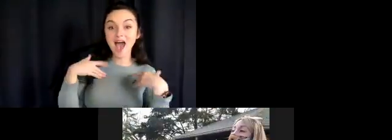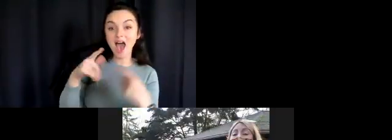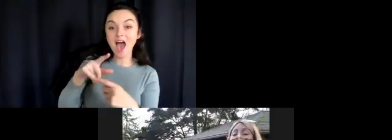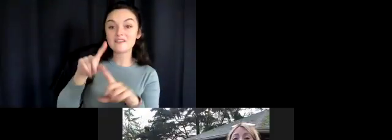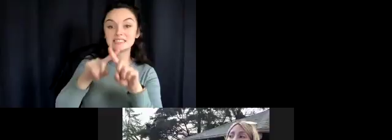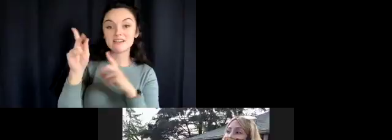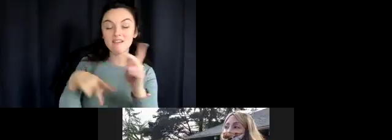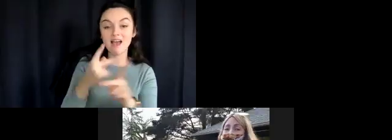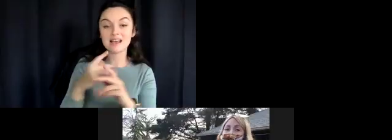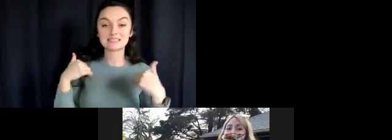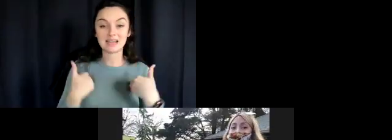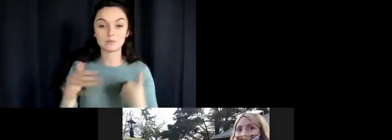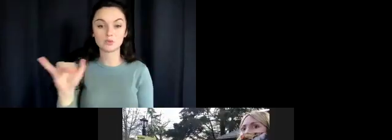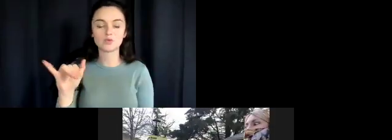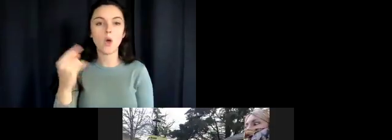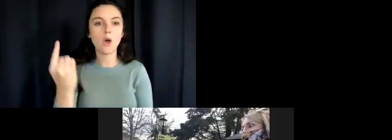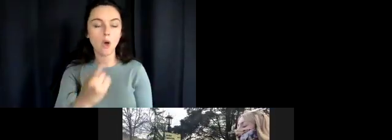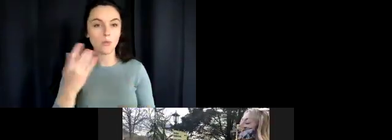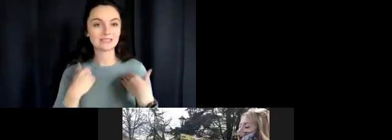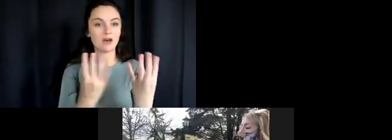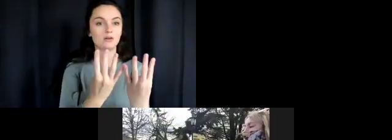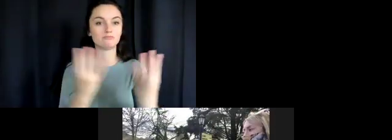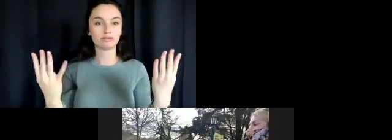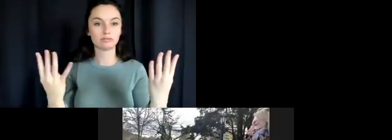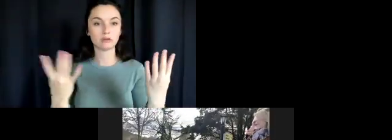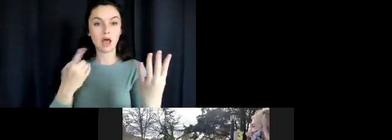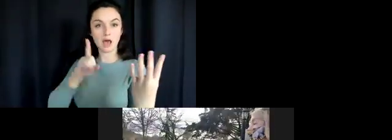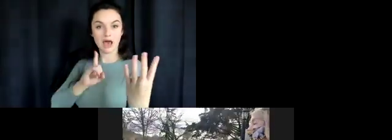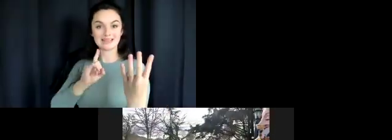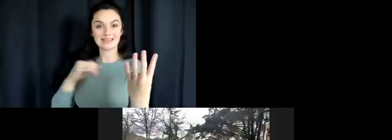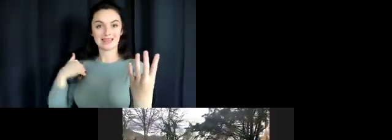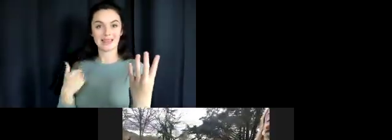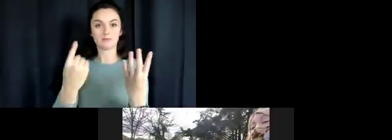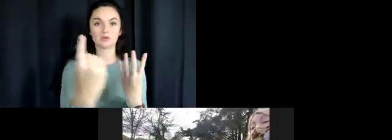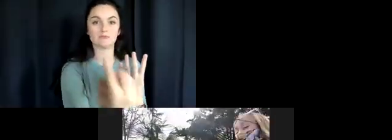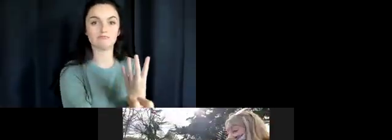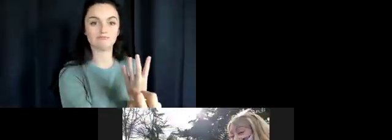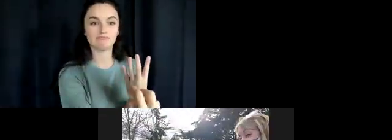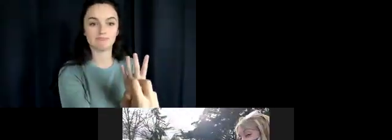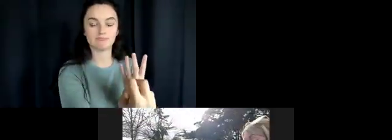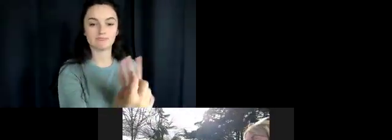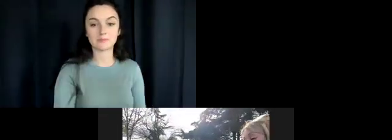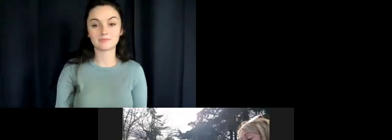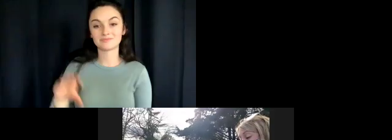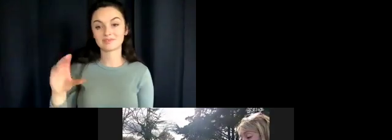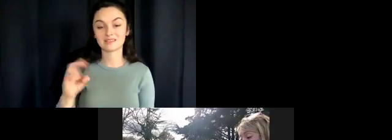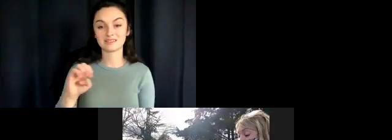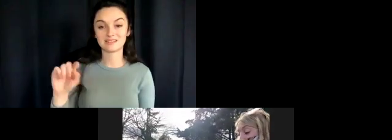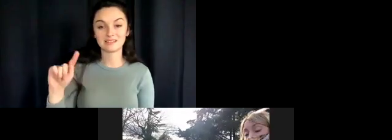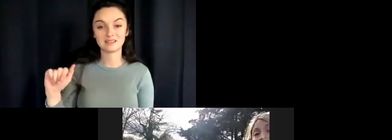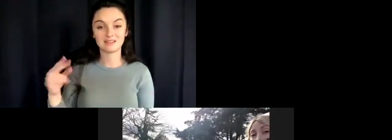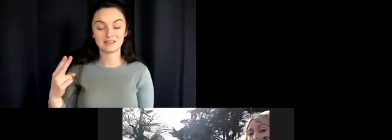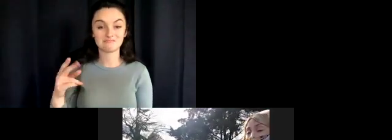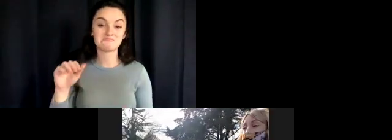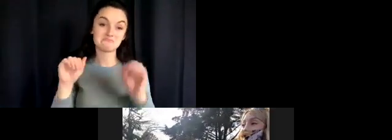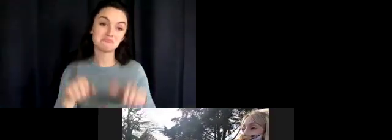So there's always going to be a fence between us and those animals. So that's as close as you're going to get. The cheetahs you actually can go in with, which is kind of cool. So all the